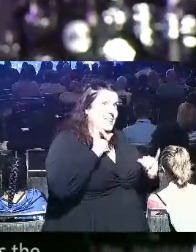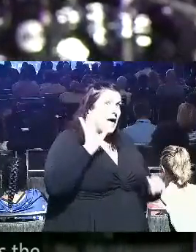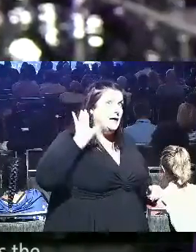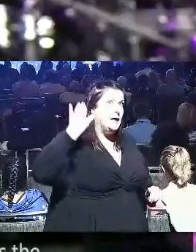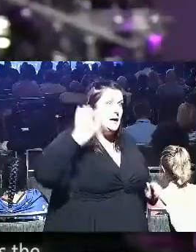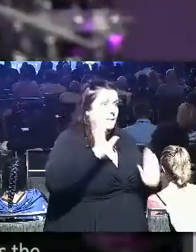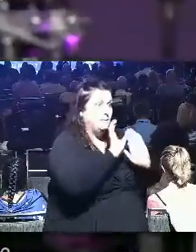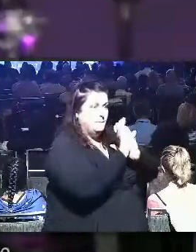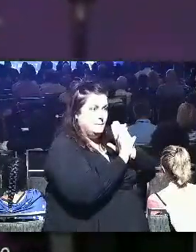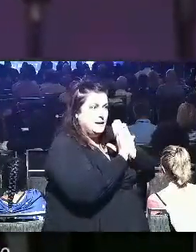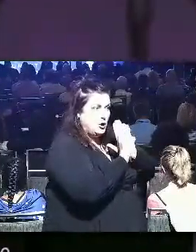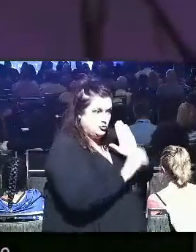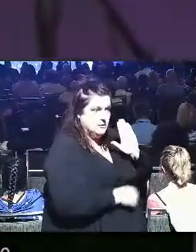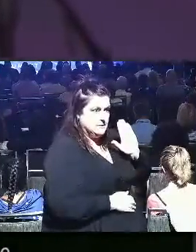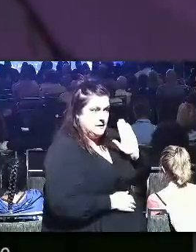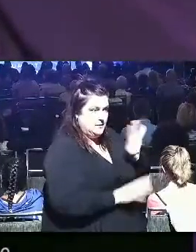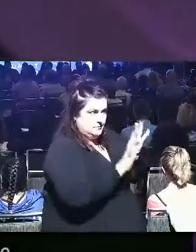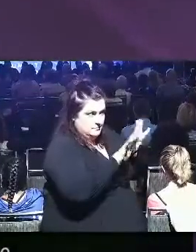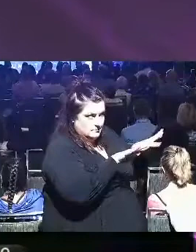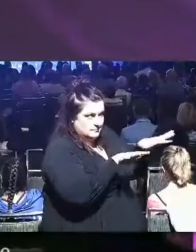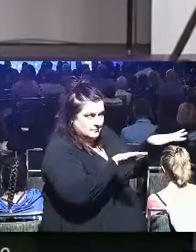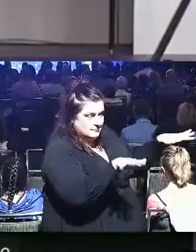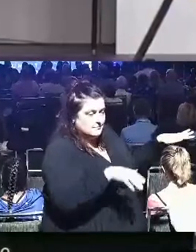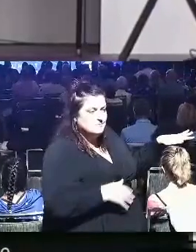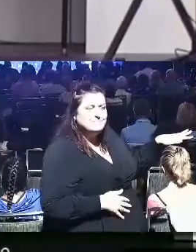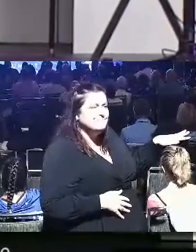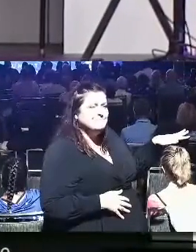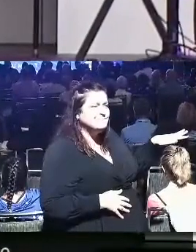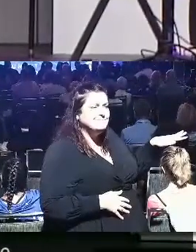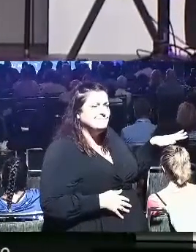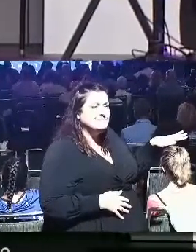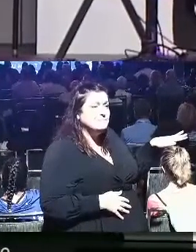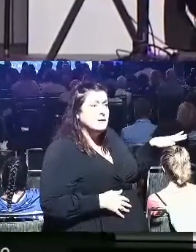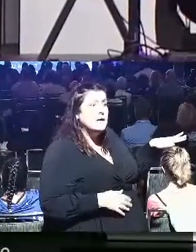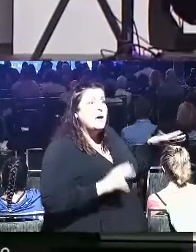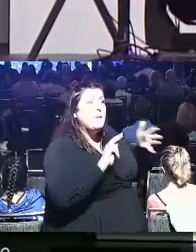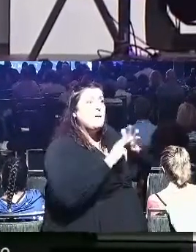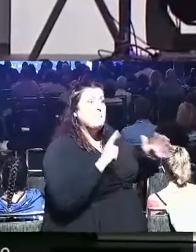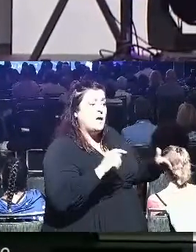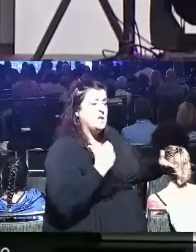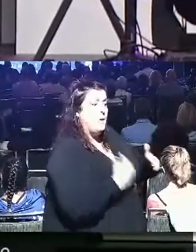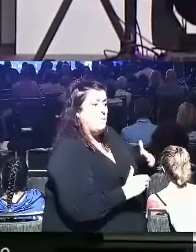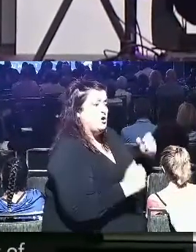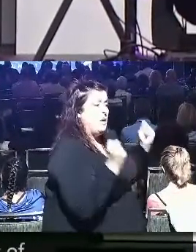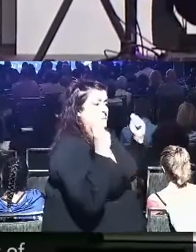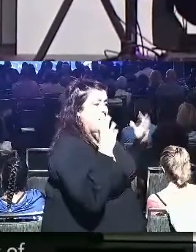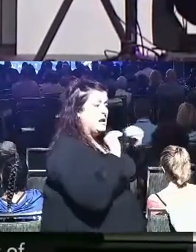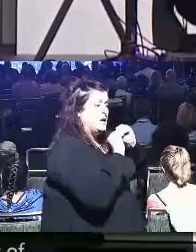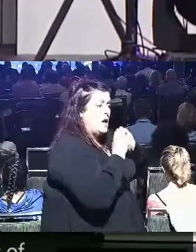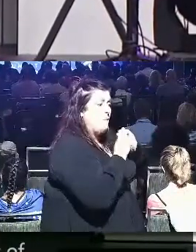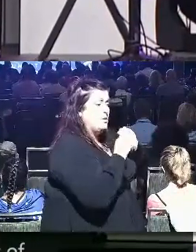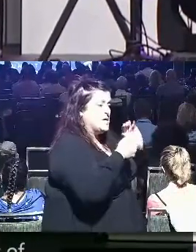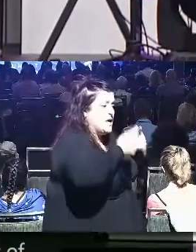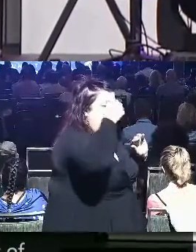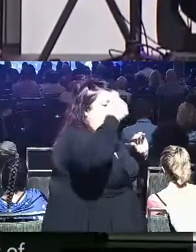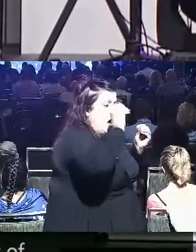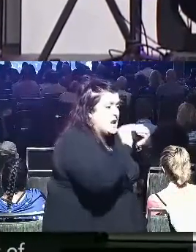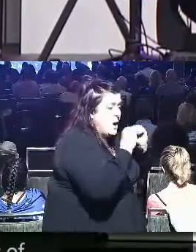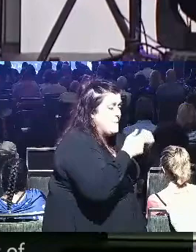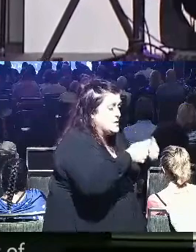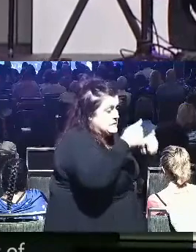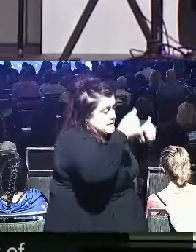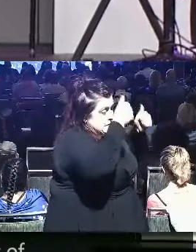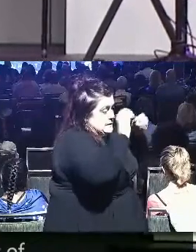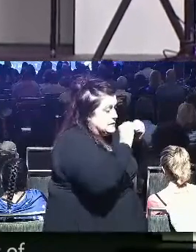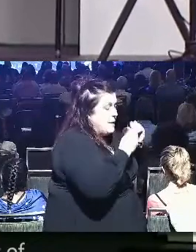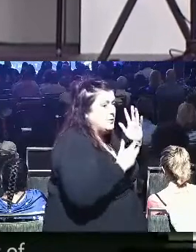to populate the planet. So it's not just numbers of people that impress us. In a room like this, it's not just that